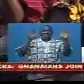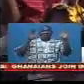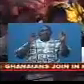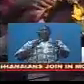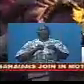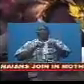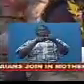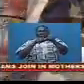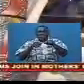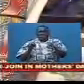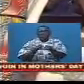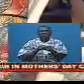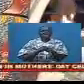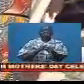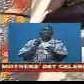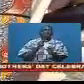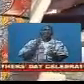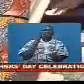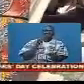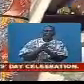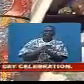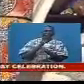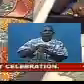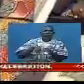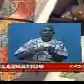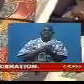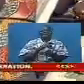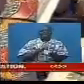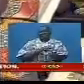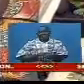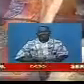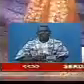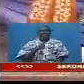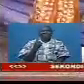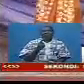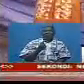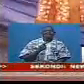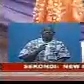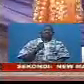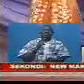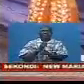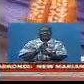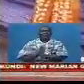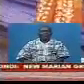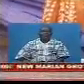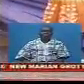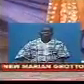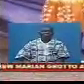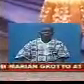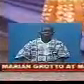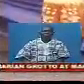sacrifices, resilience and faith be rewarded at all times, not only on yearly basis.